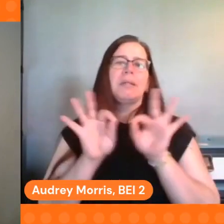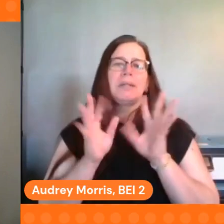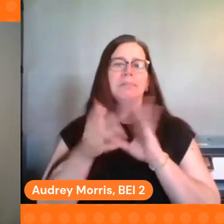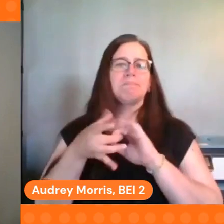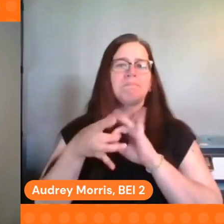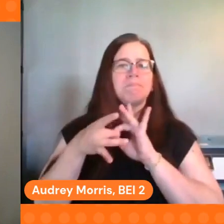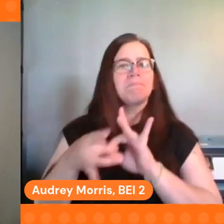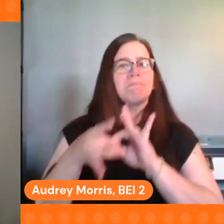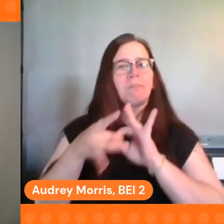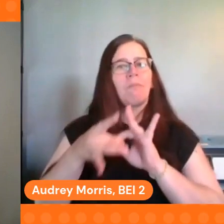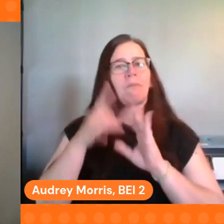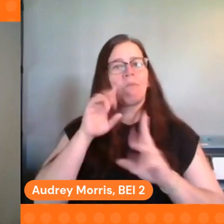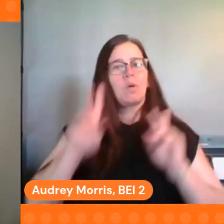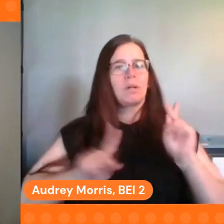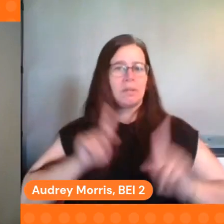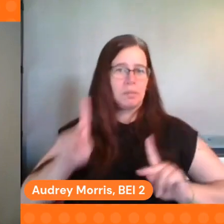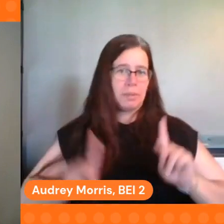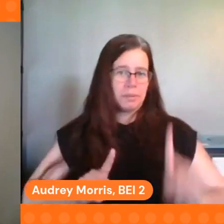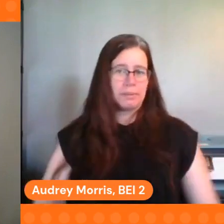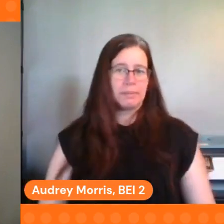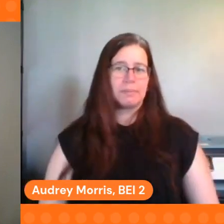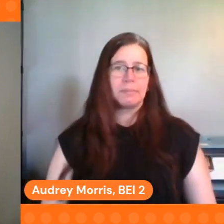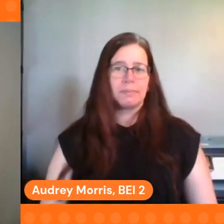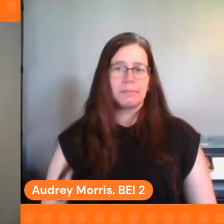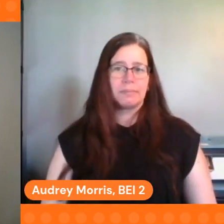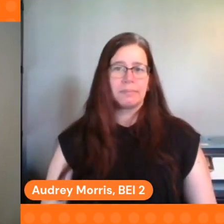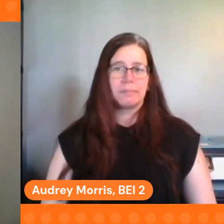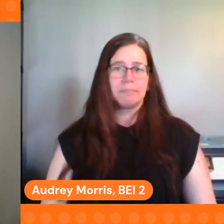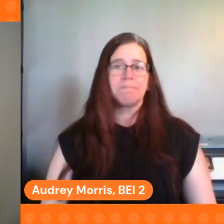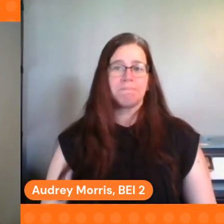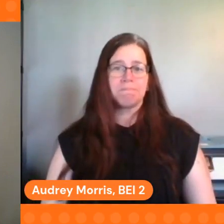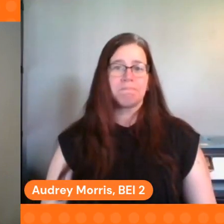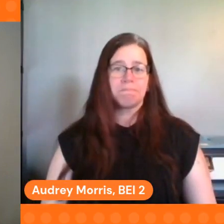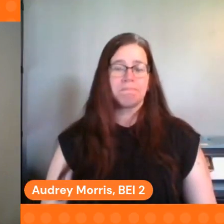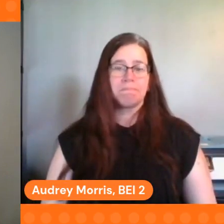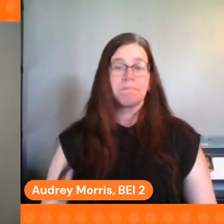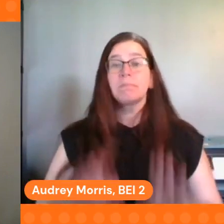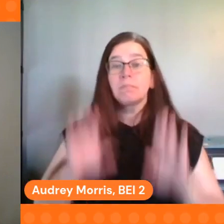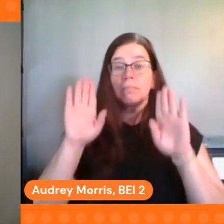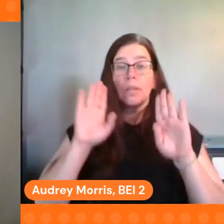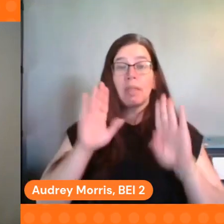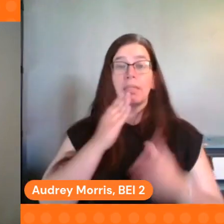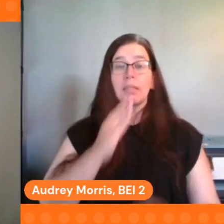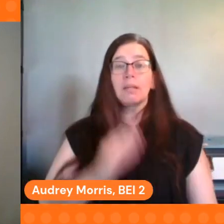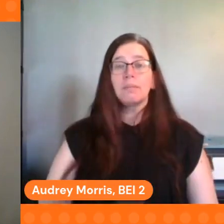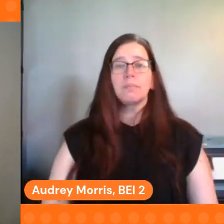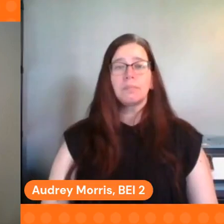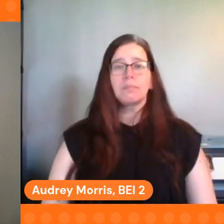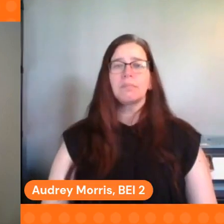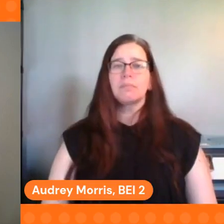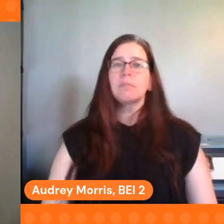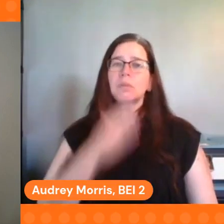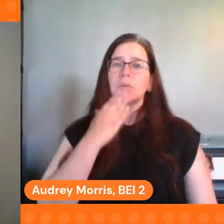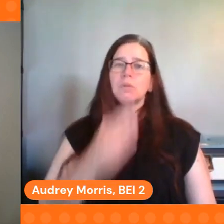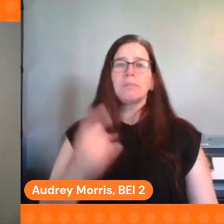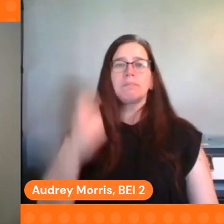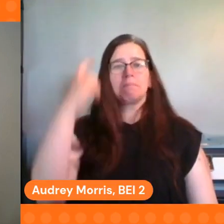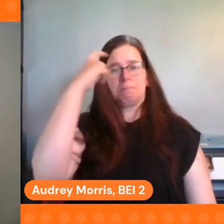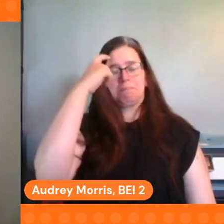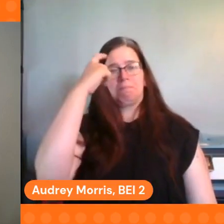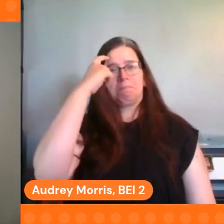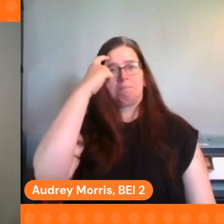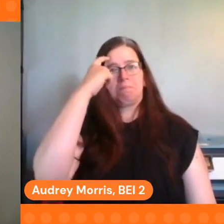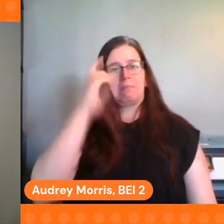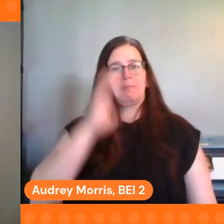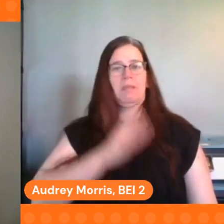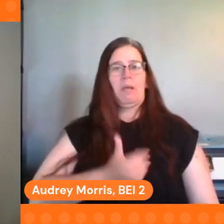a human being. Yeah. So thank you. Amazing. Yeah, I love that sentiment. And with the work that we're doing at